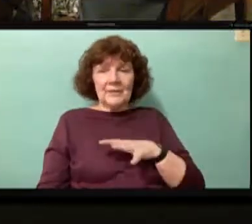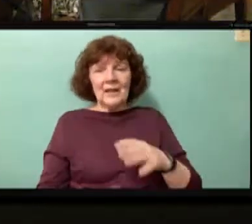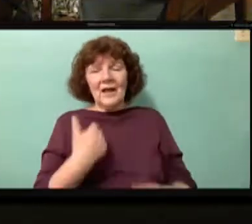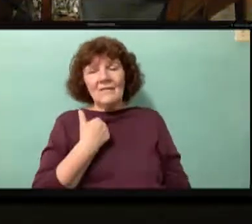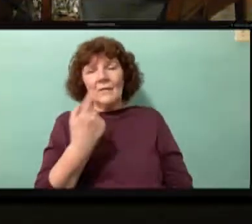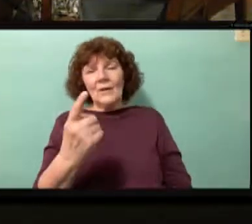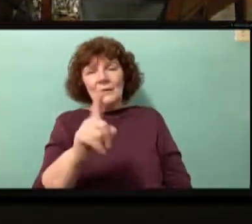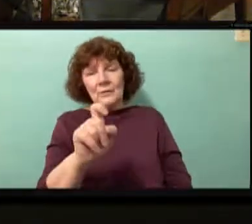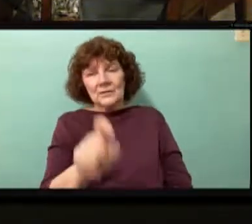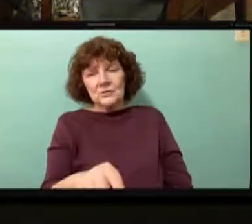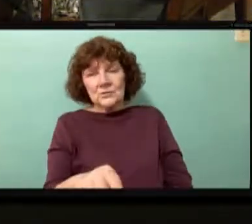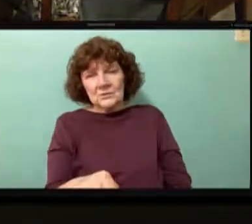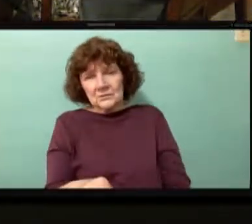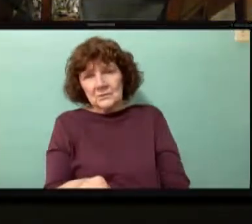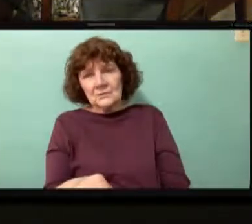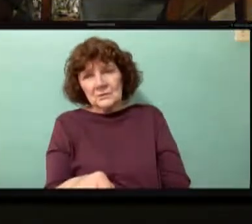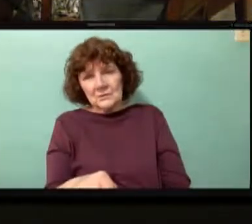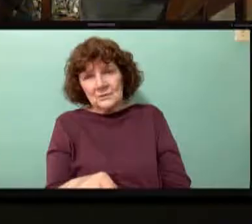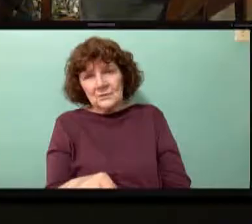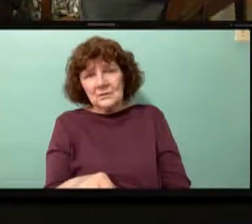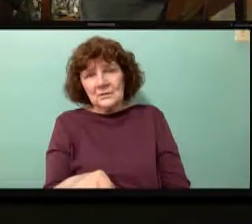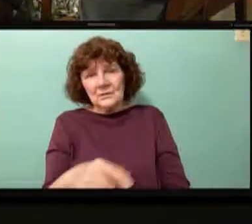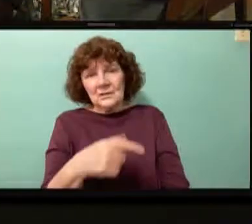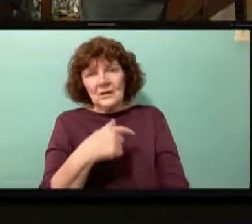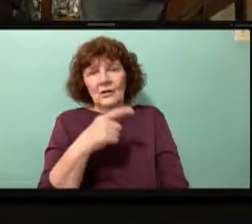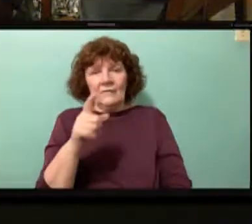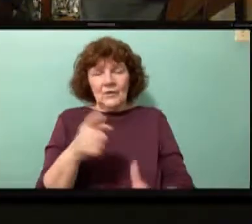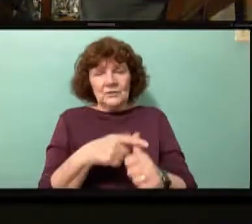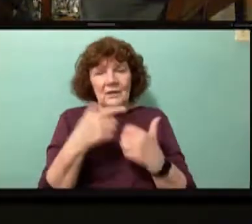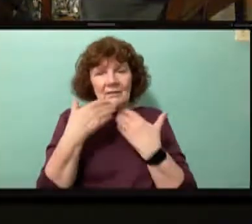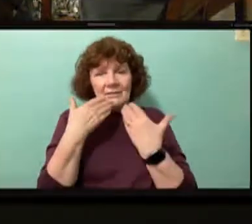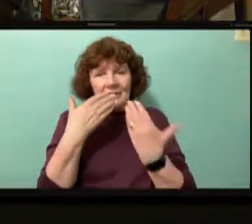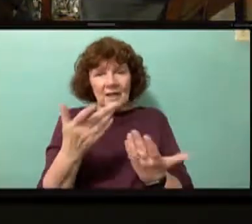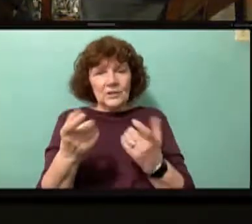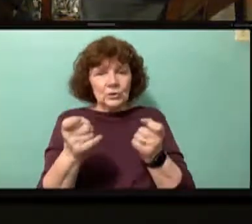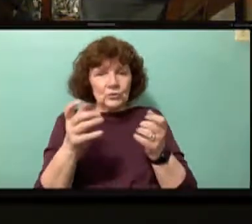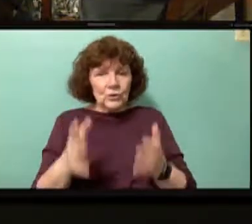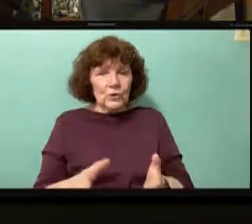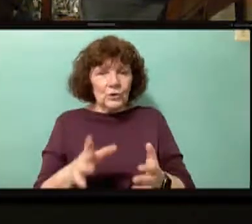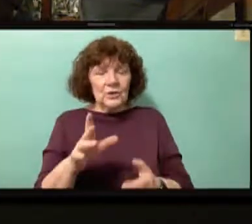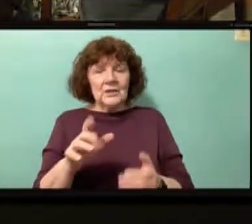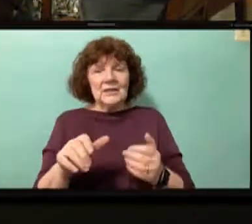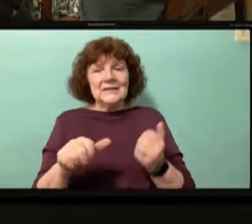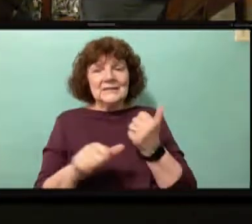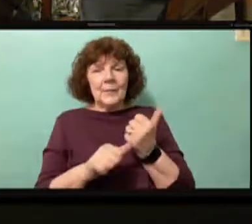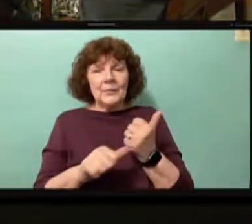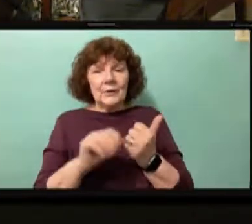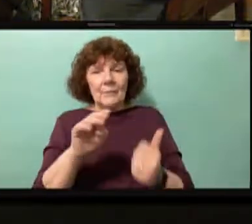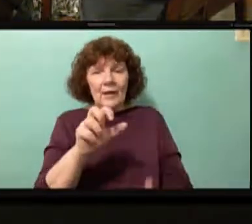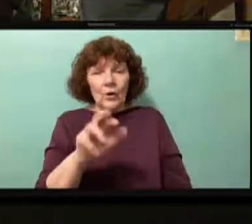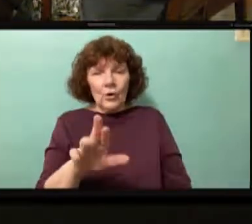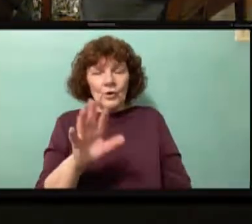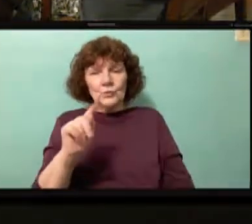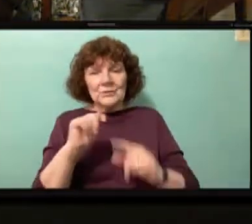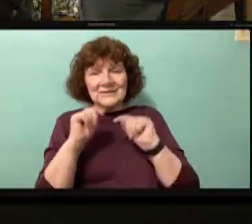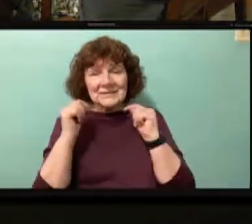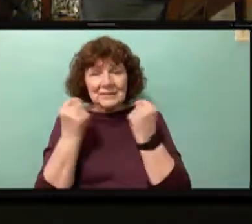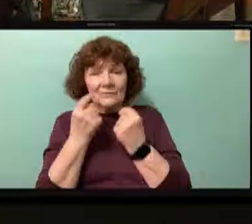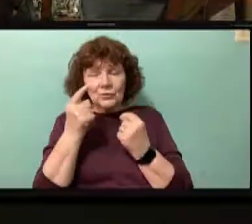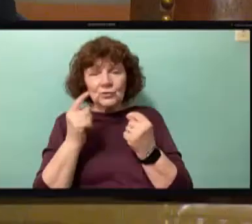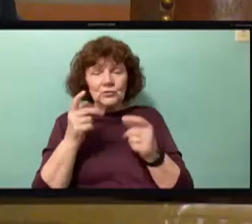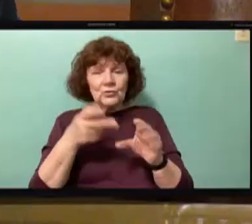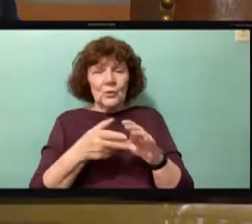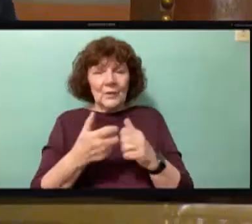to first thank the controller and the deputy mayor and your teams for joining us today. And I thank my colleagues for